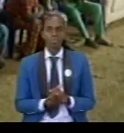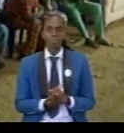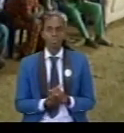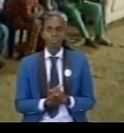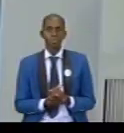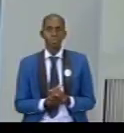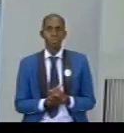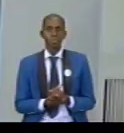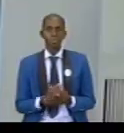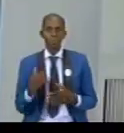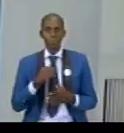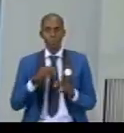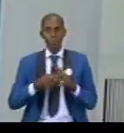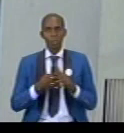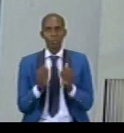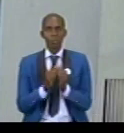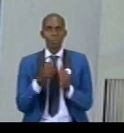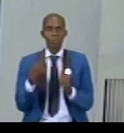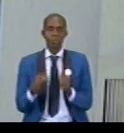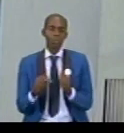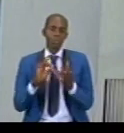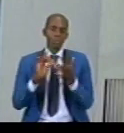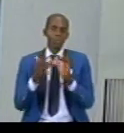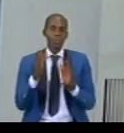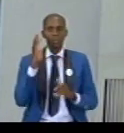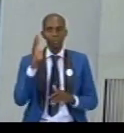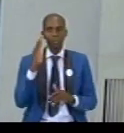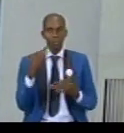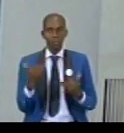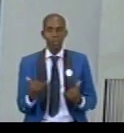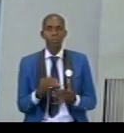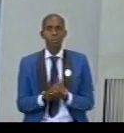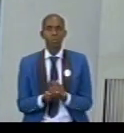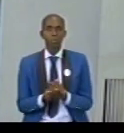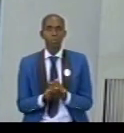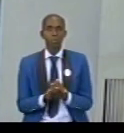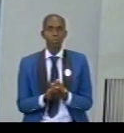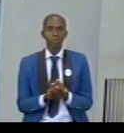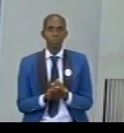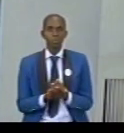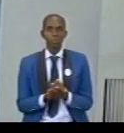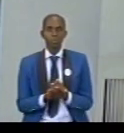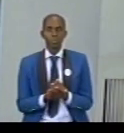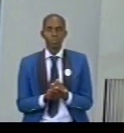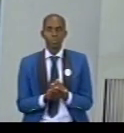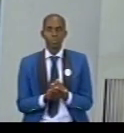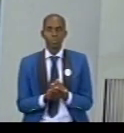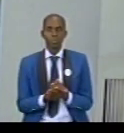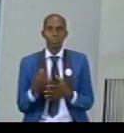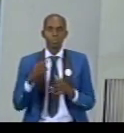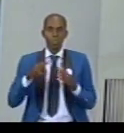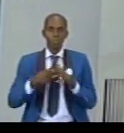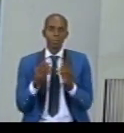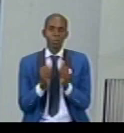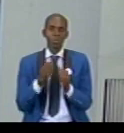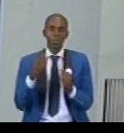We are going to hear online now. Let's hear online testimony first while we are getting ready at the Alpha location here.